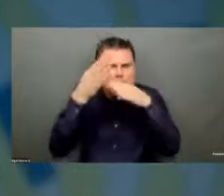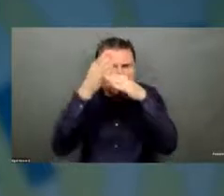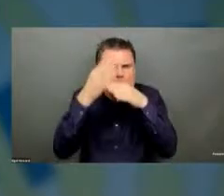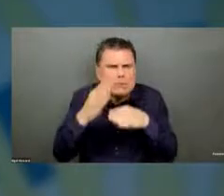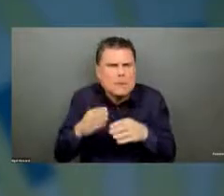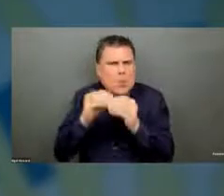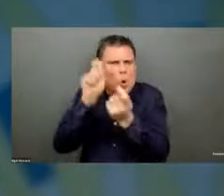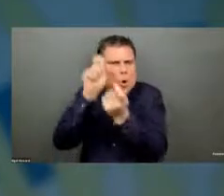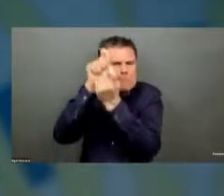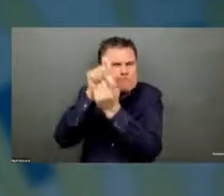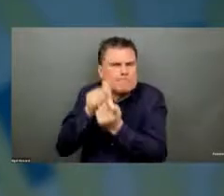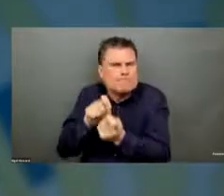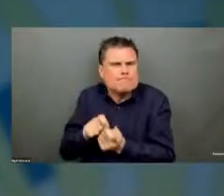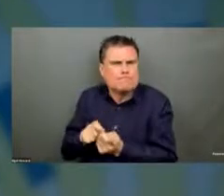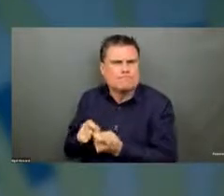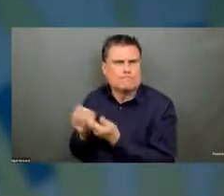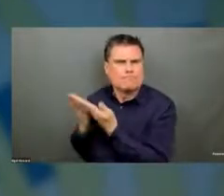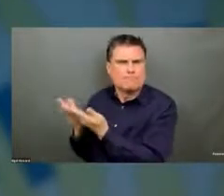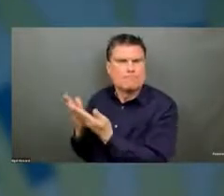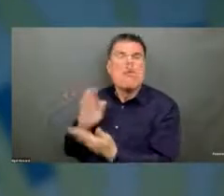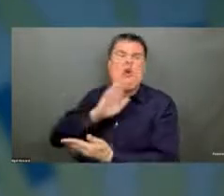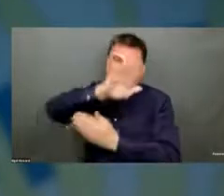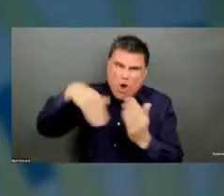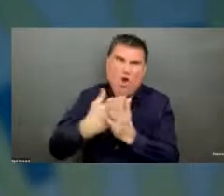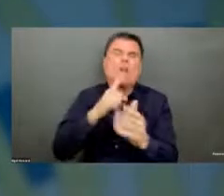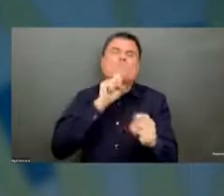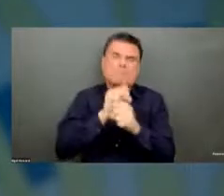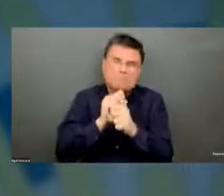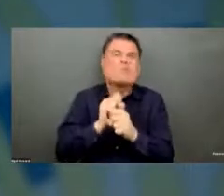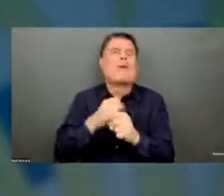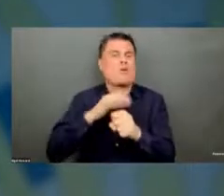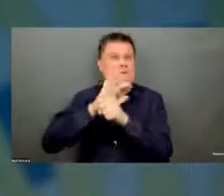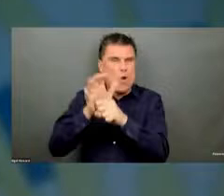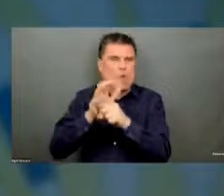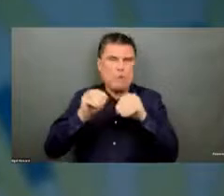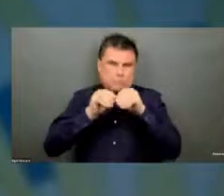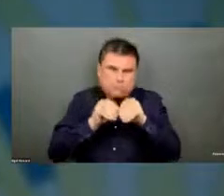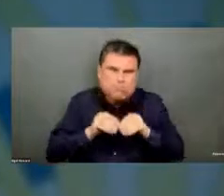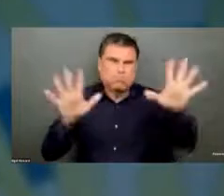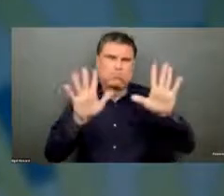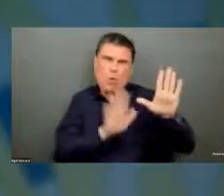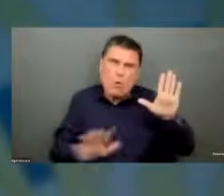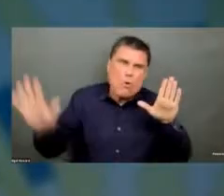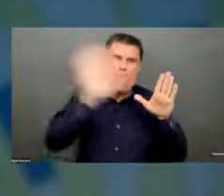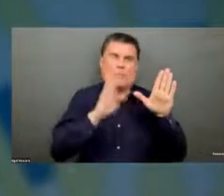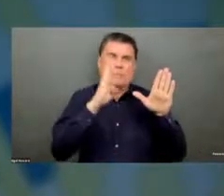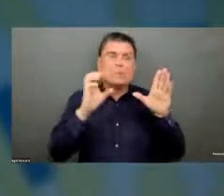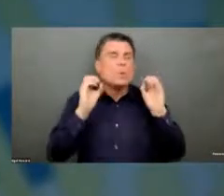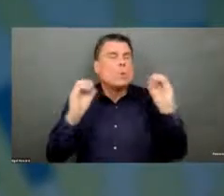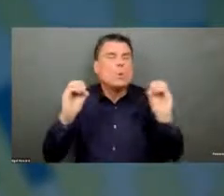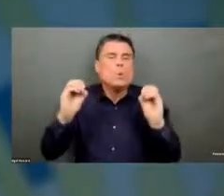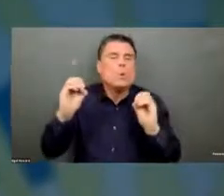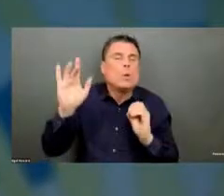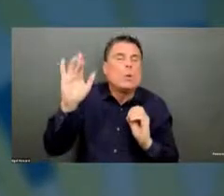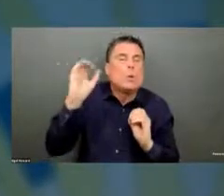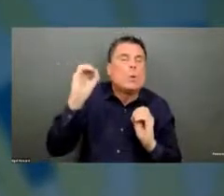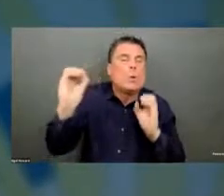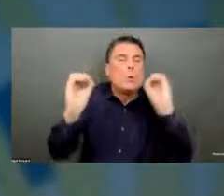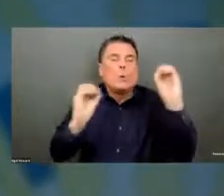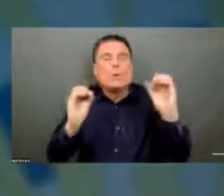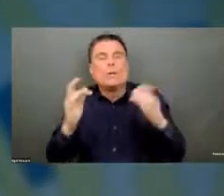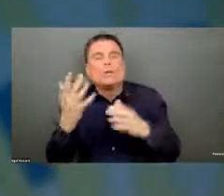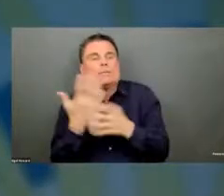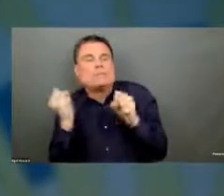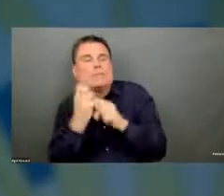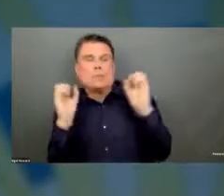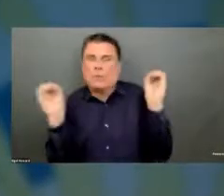affected in the past year, and some more than others. And this gives us a much more detailed sense of our